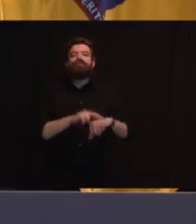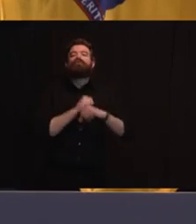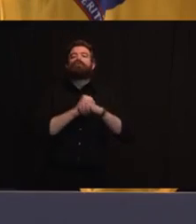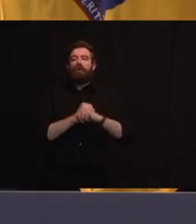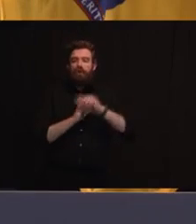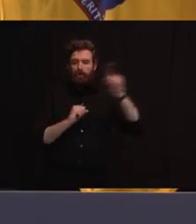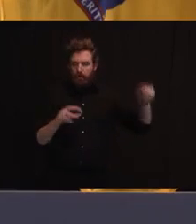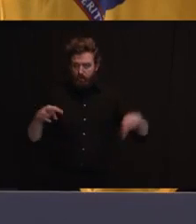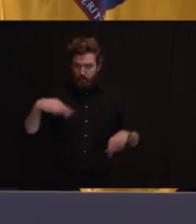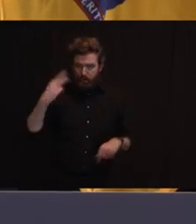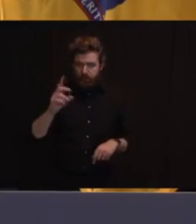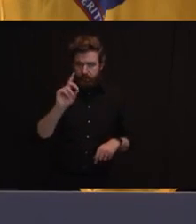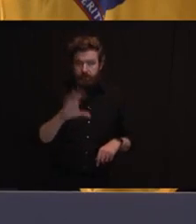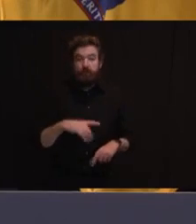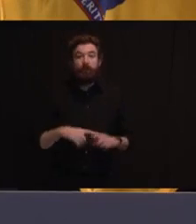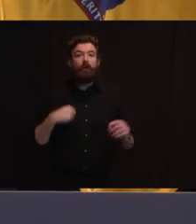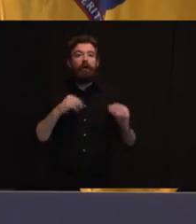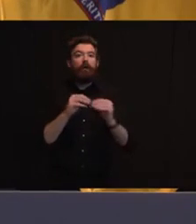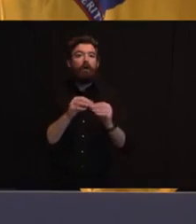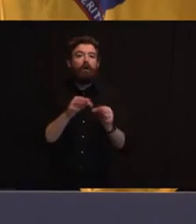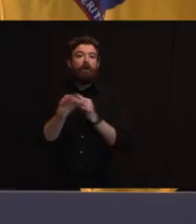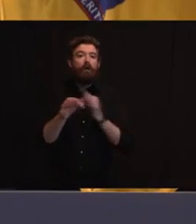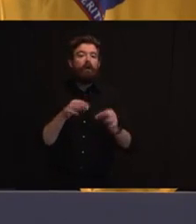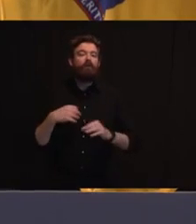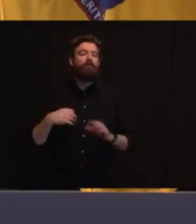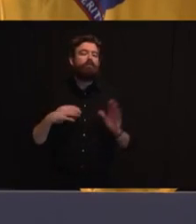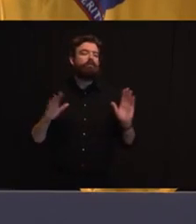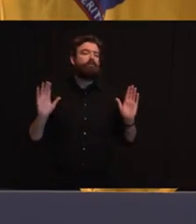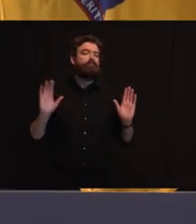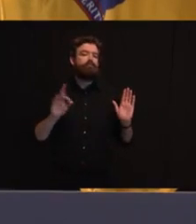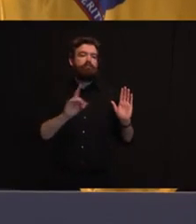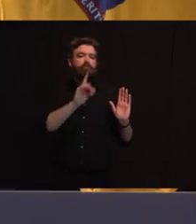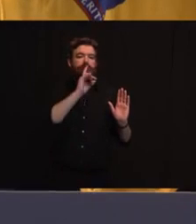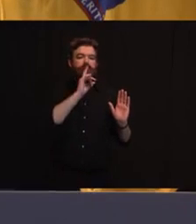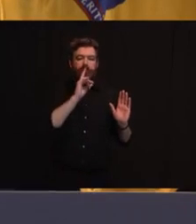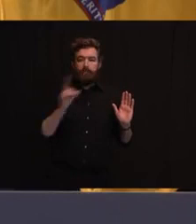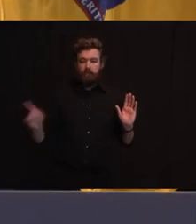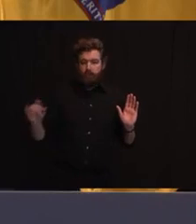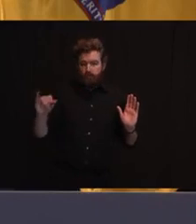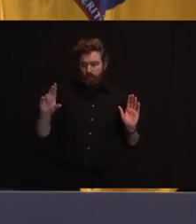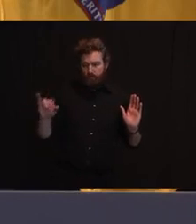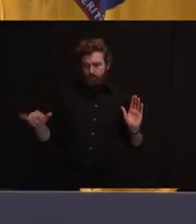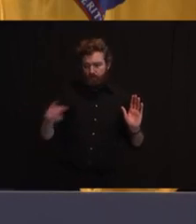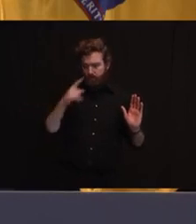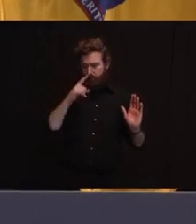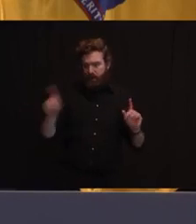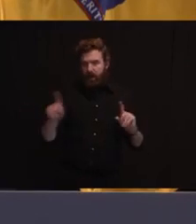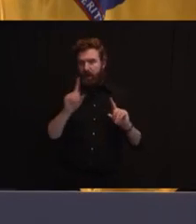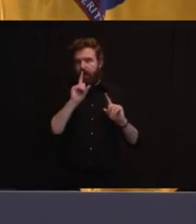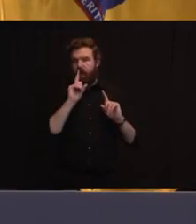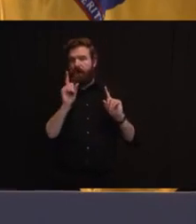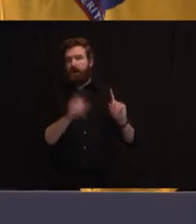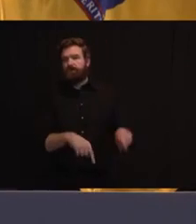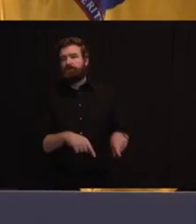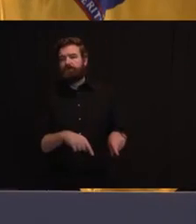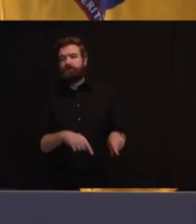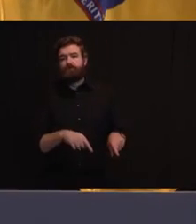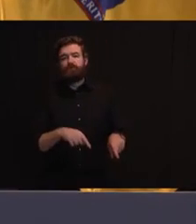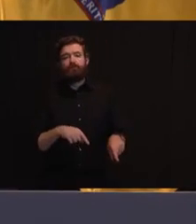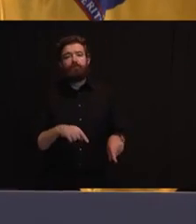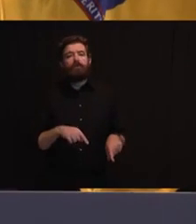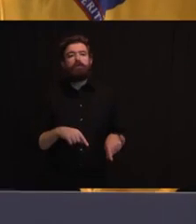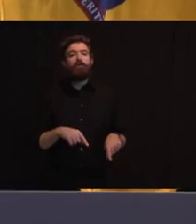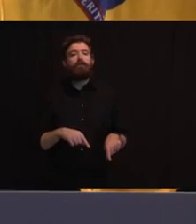And Judy, for you, if you could, where are you on forcing folks at